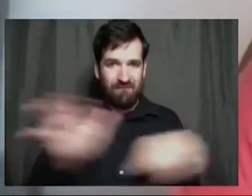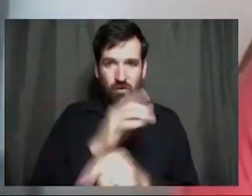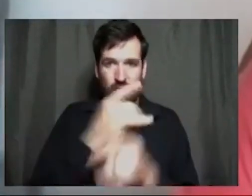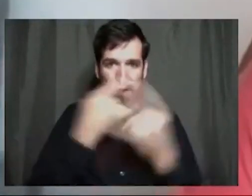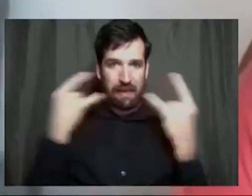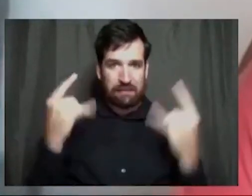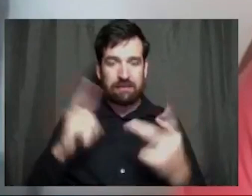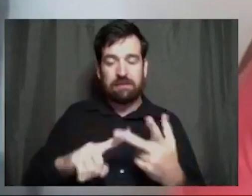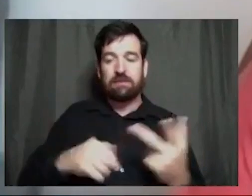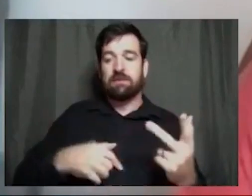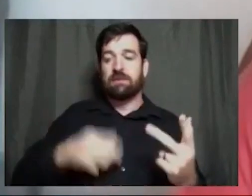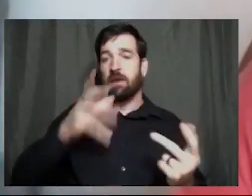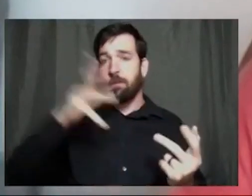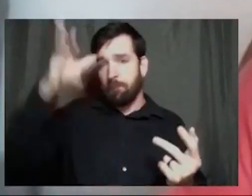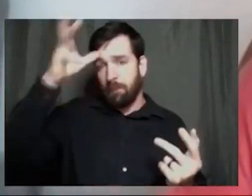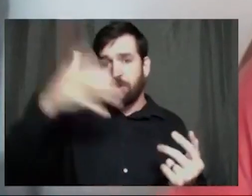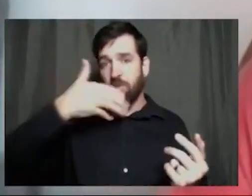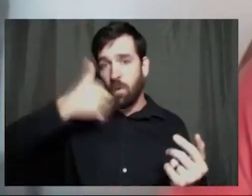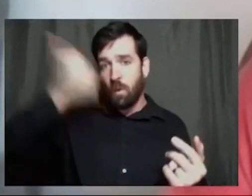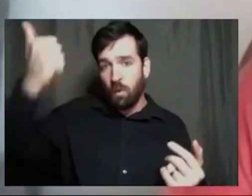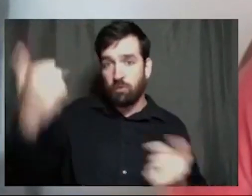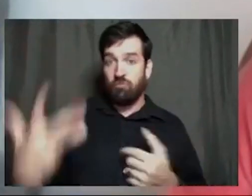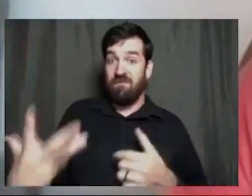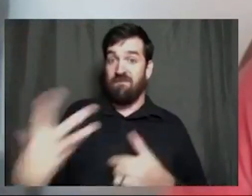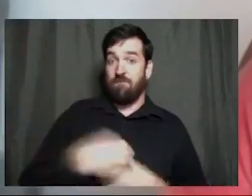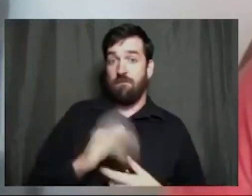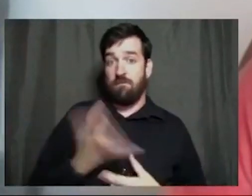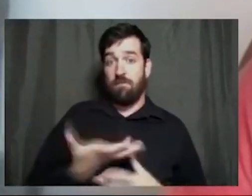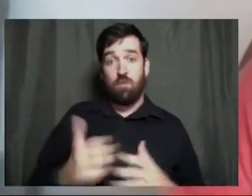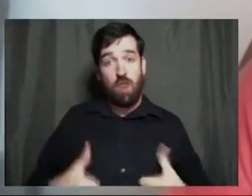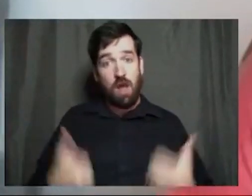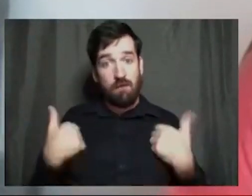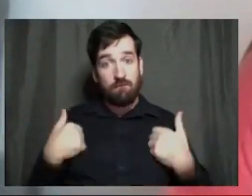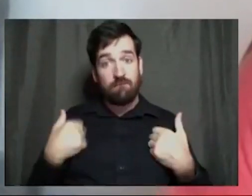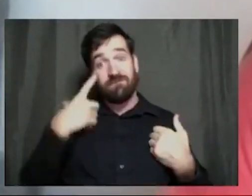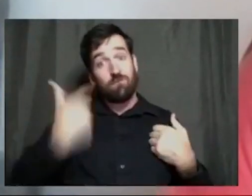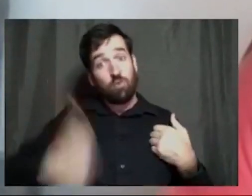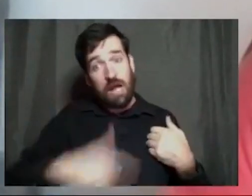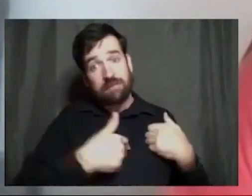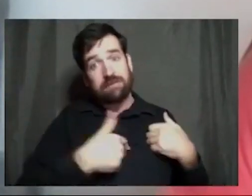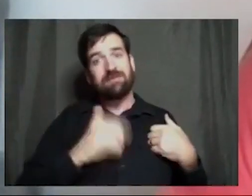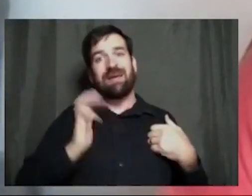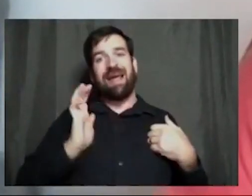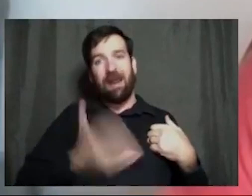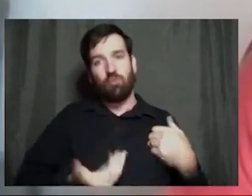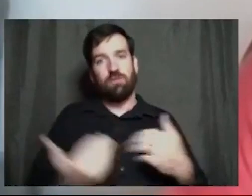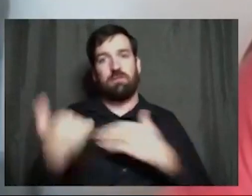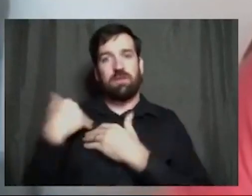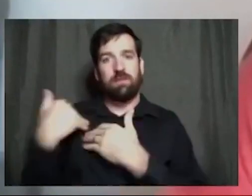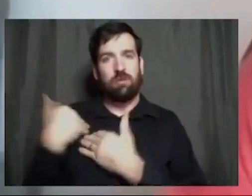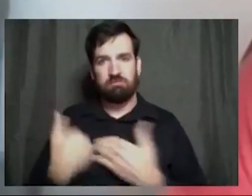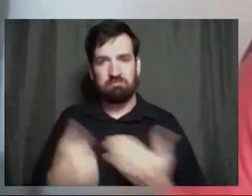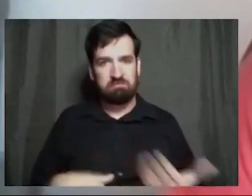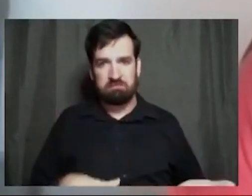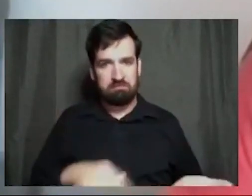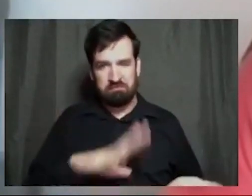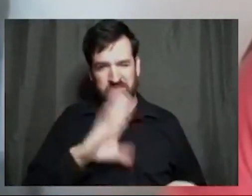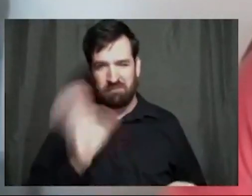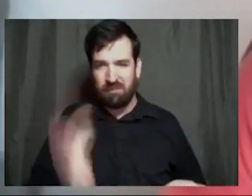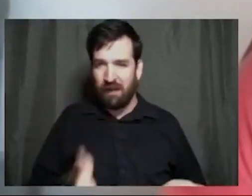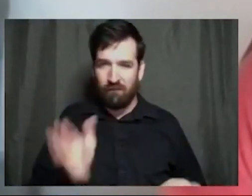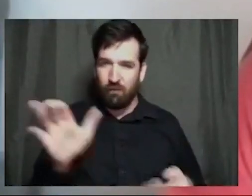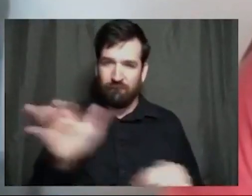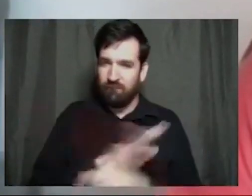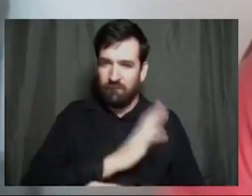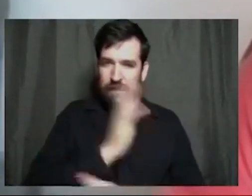are older and very much involved in our lives. And to us, it's just our responsibility. We never really stopped taking